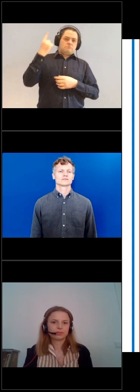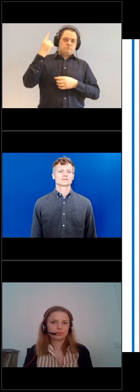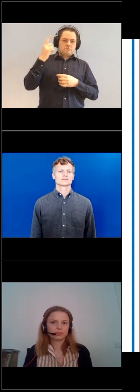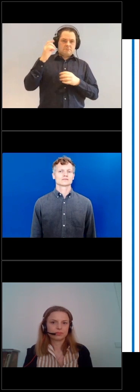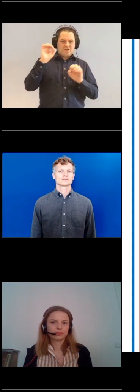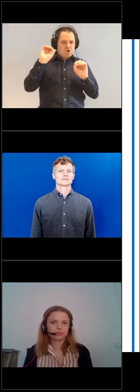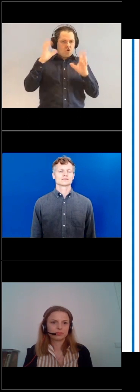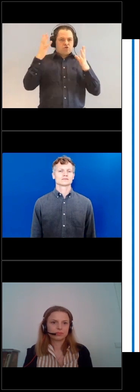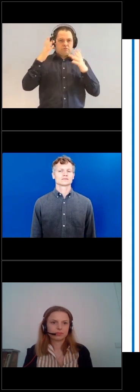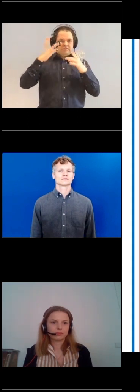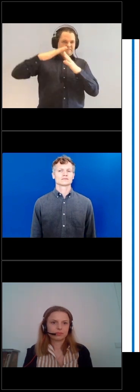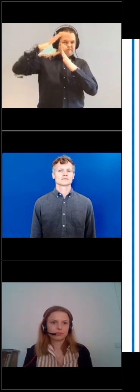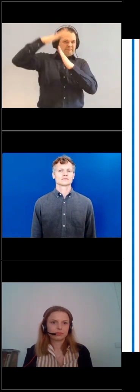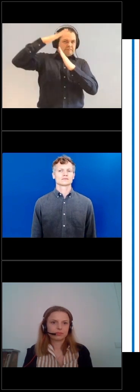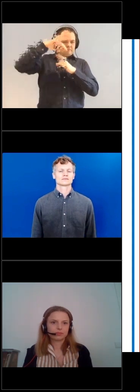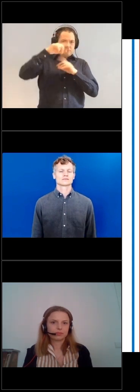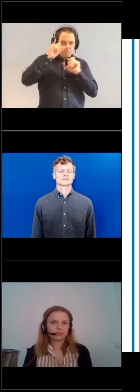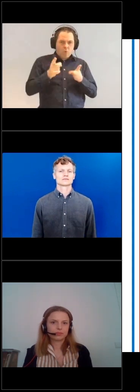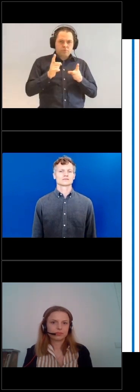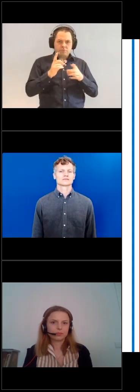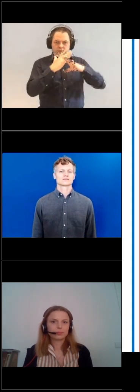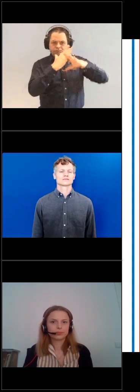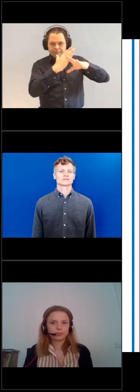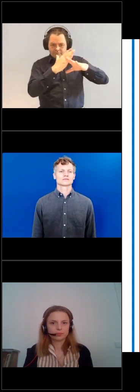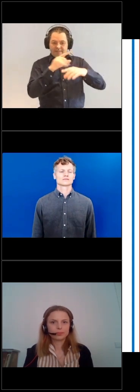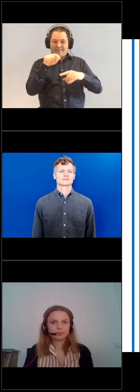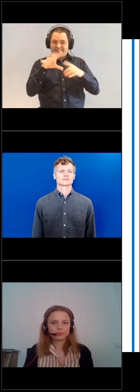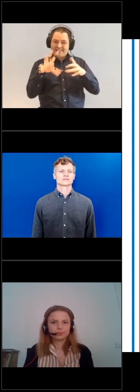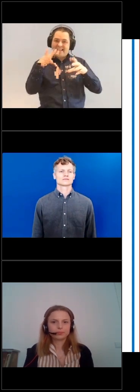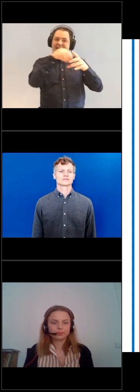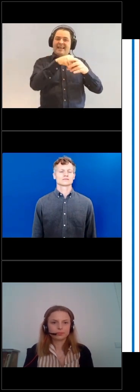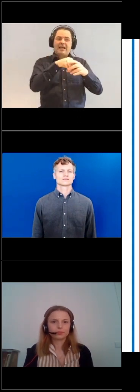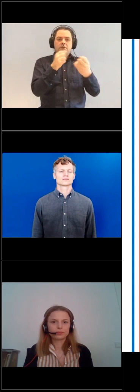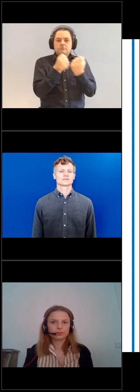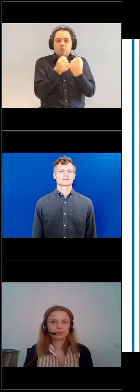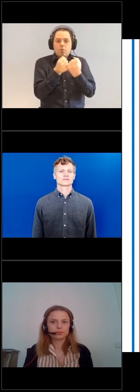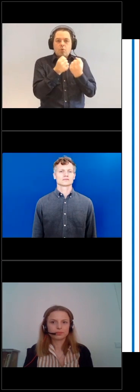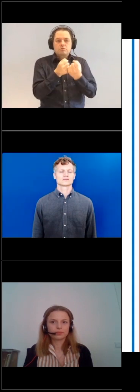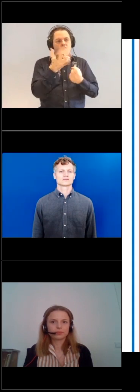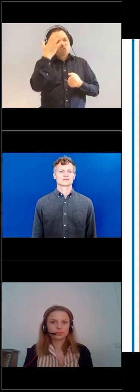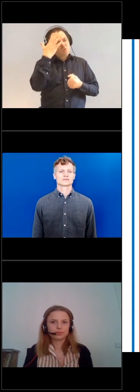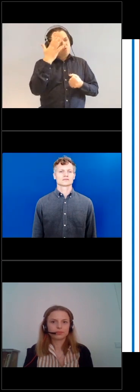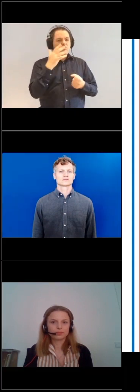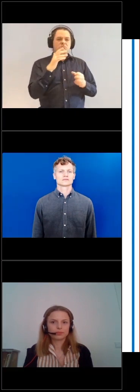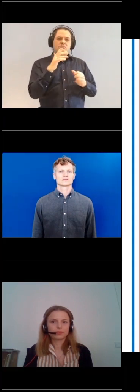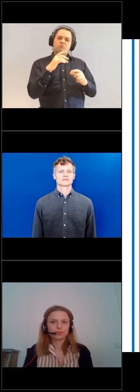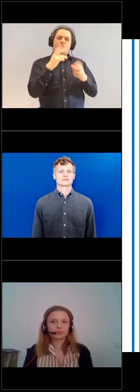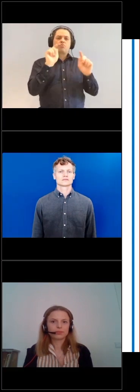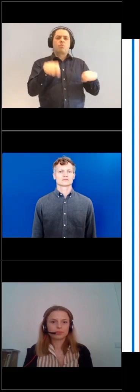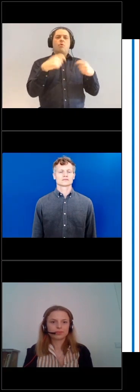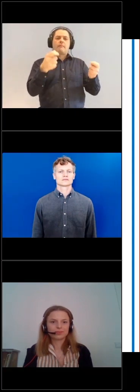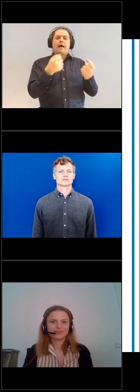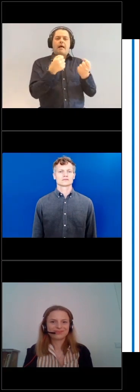urgent needs can actually be added on to ongoing programming where basic needs are supported. So I will